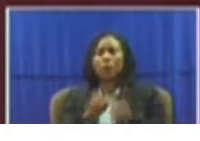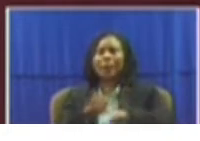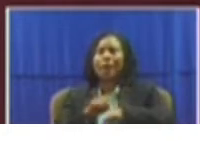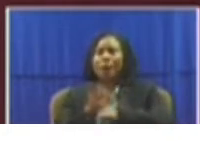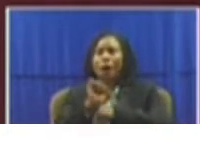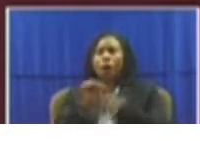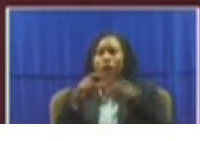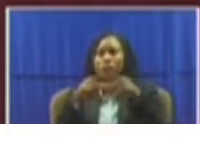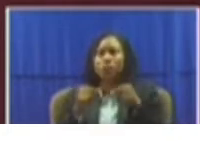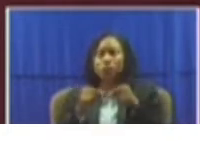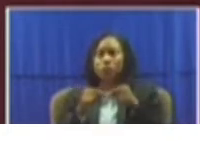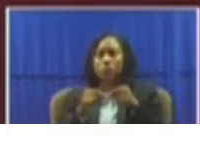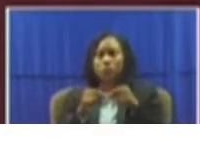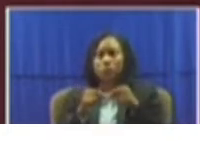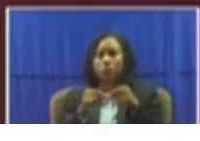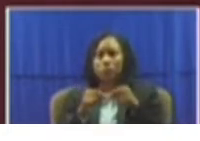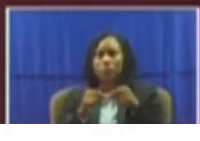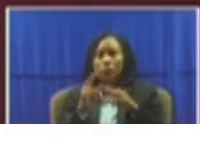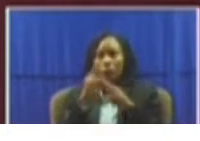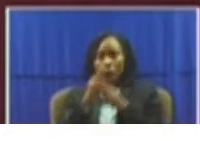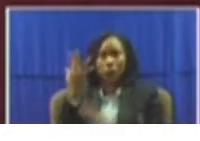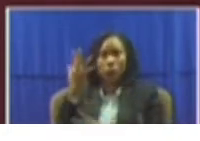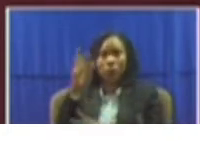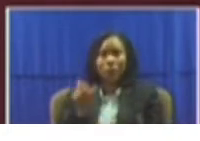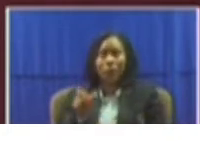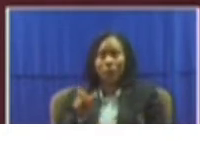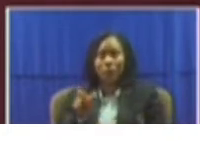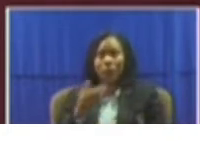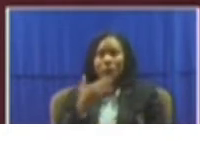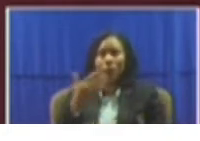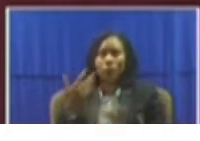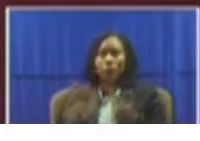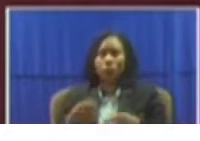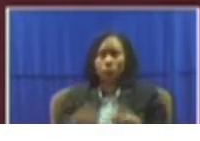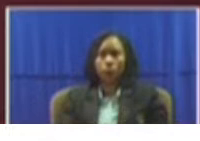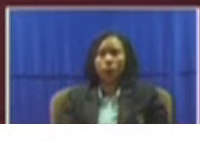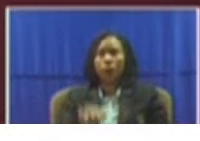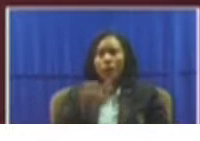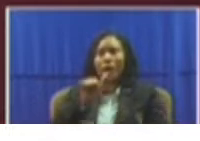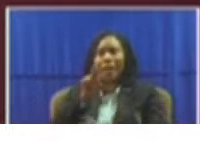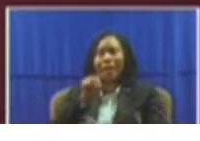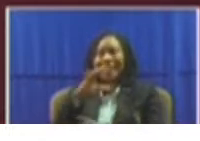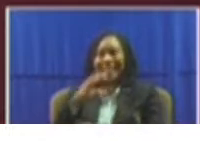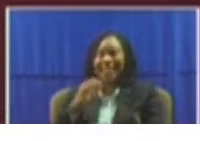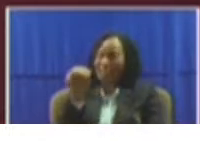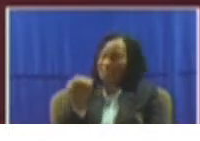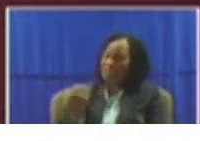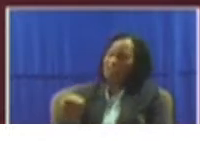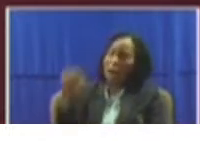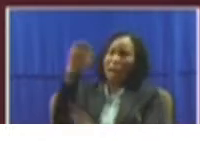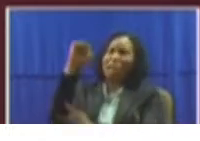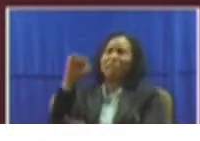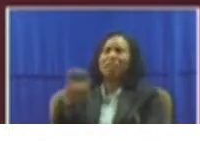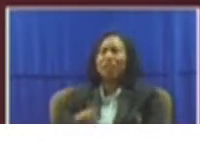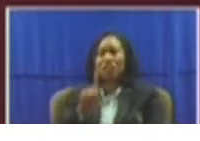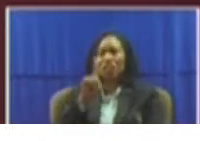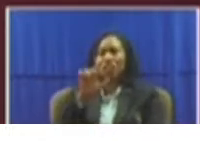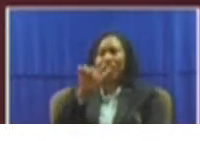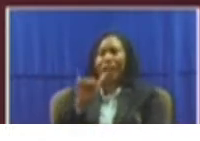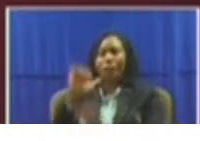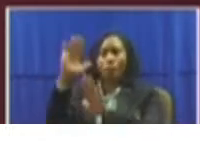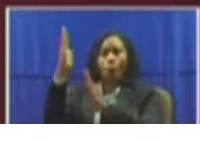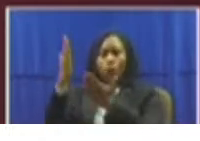up. Honorable Speaker, thank you very much. The ANC reject this DA motion of